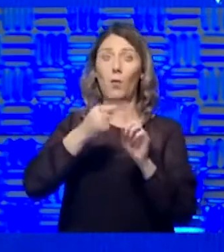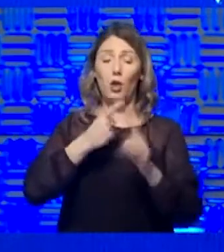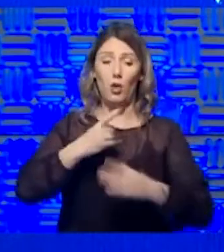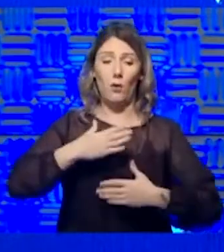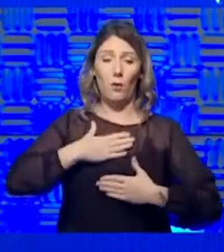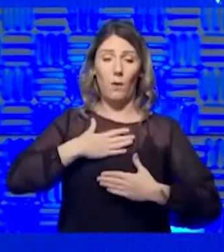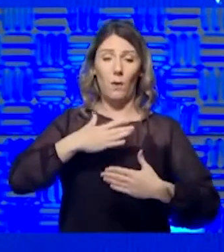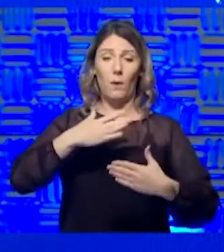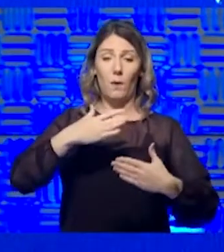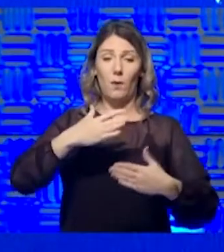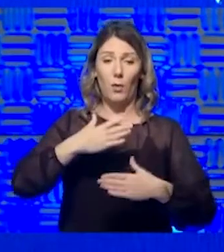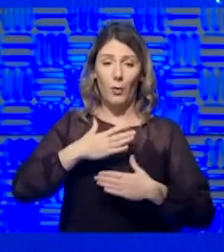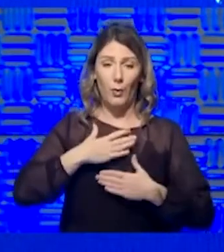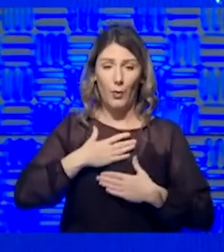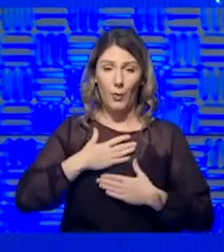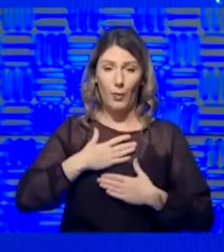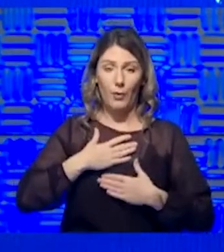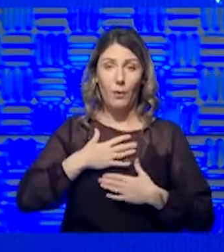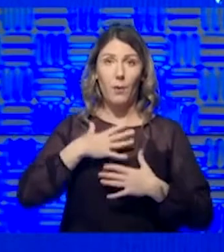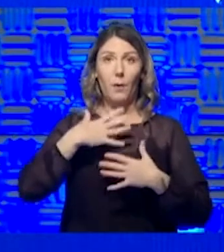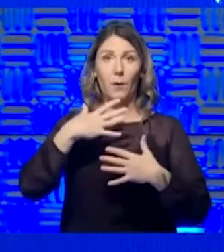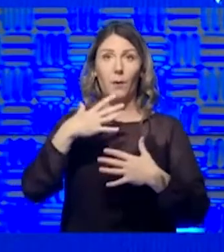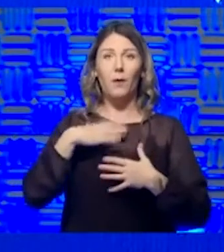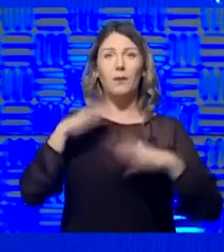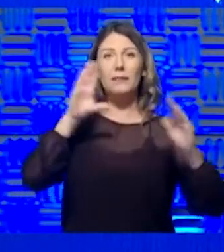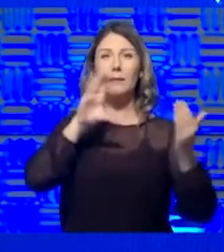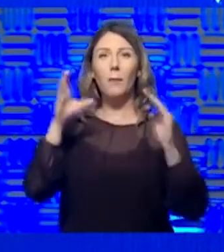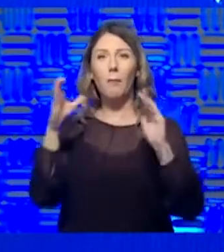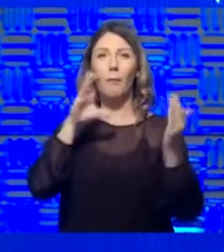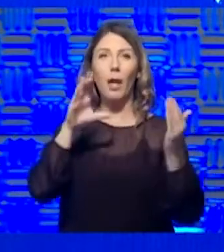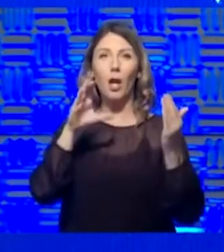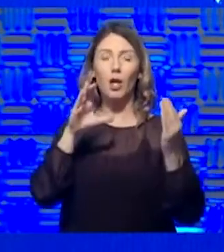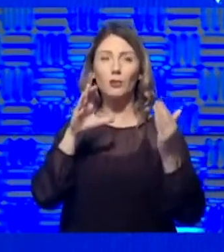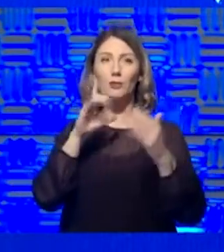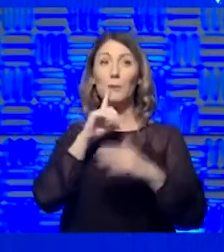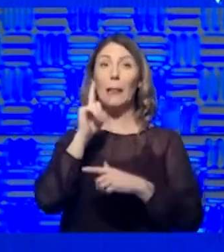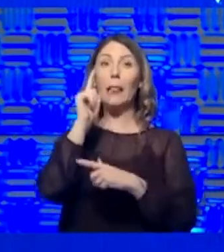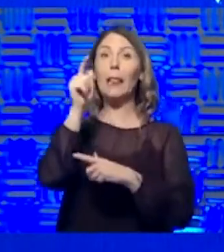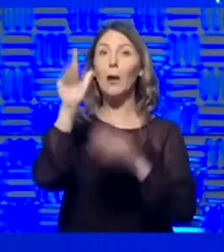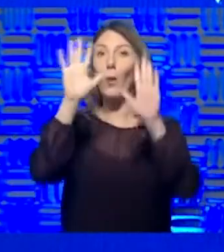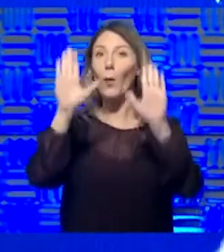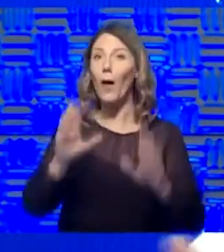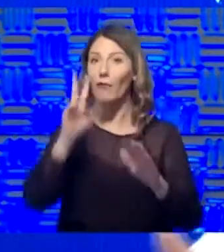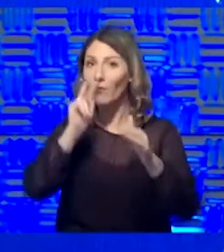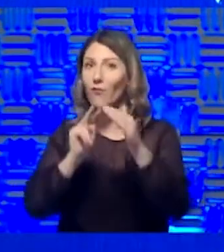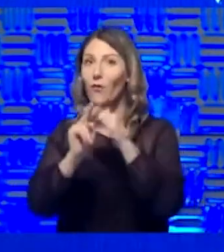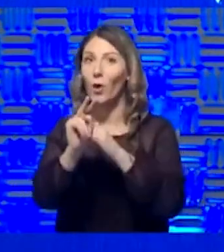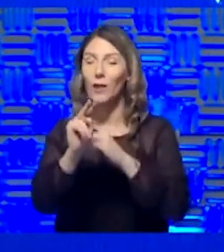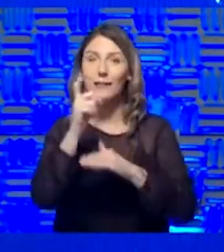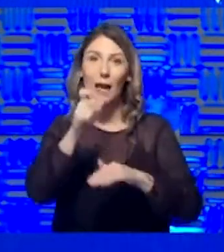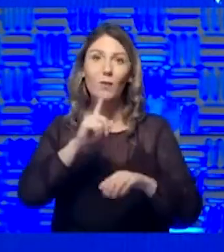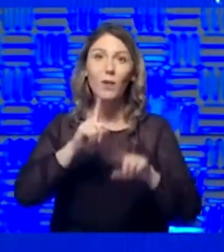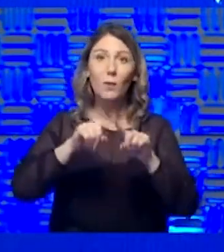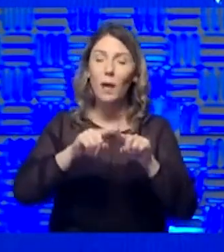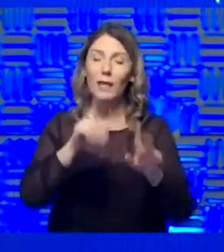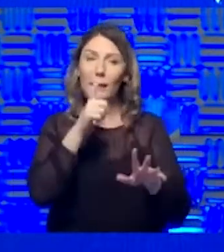like doing a long-range weather forecast. And, you know, those aren't the most reliable. No, not trying to impugn our weather forecasters, but it's